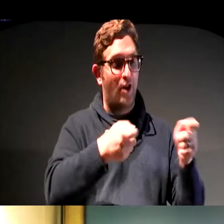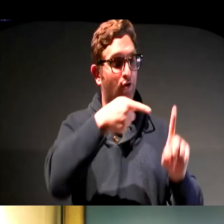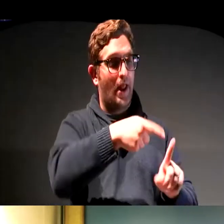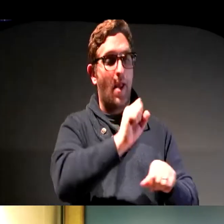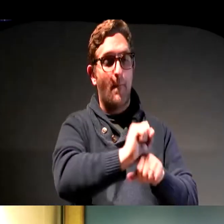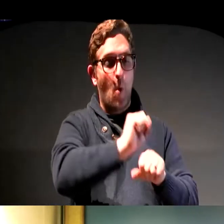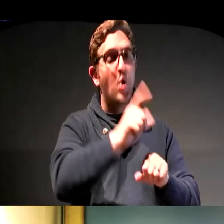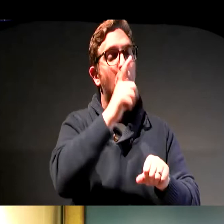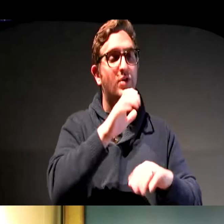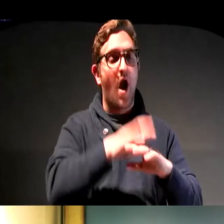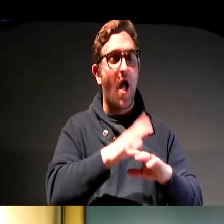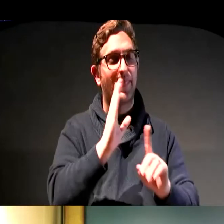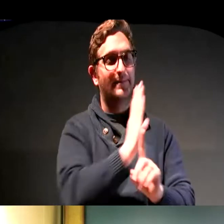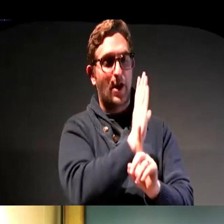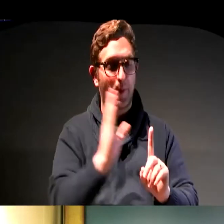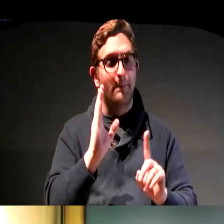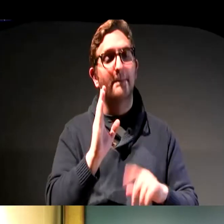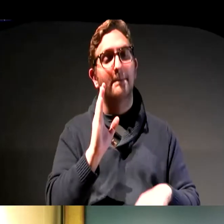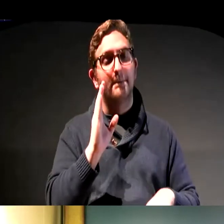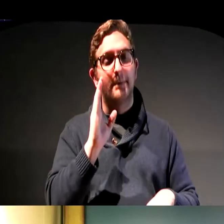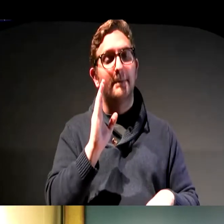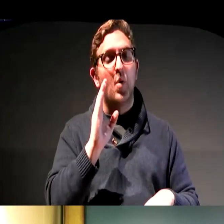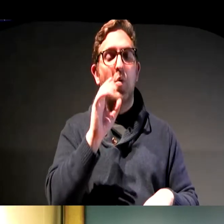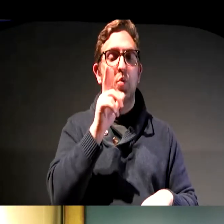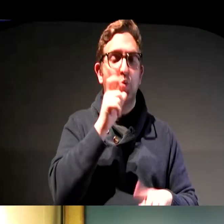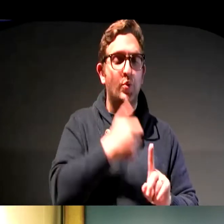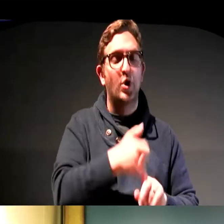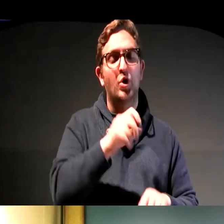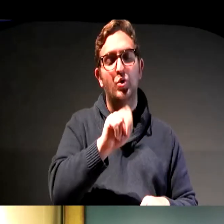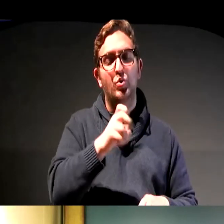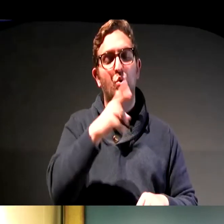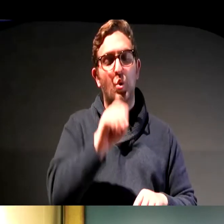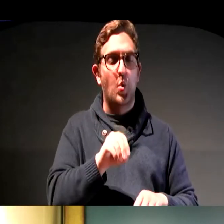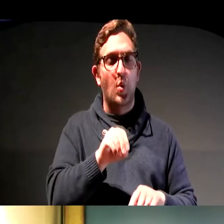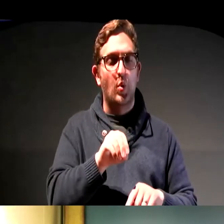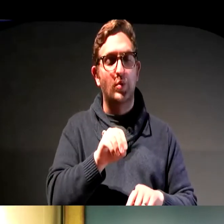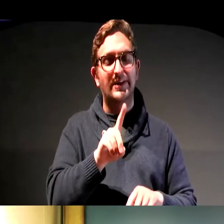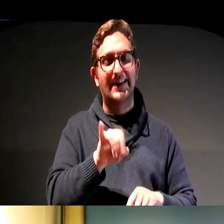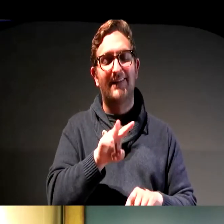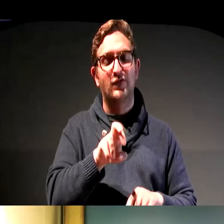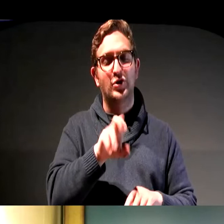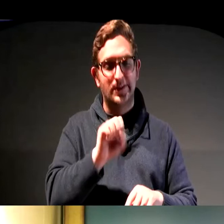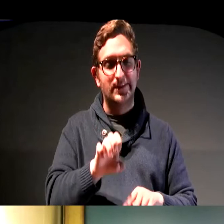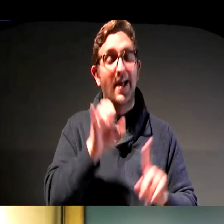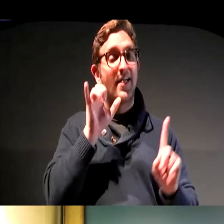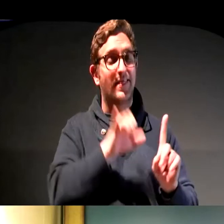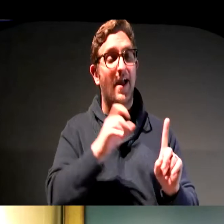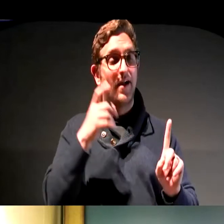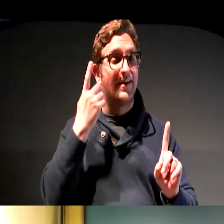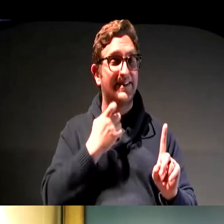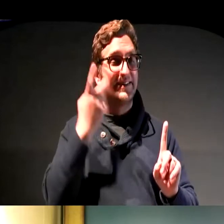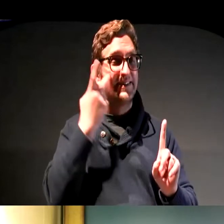spectrum or employee that is neurodiverse. So locally, what we're seeing is, so we at UTC, we host business